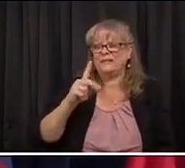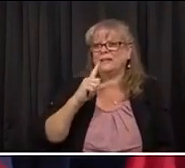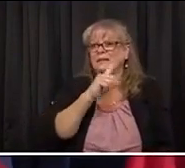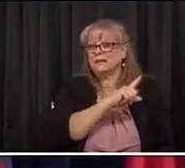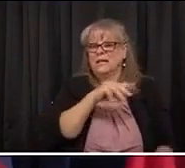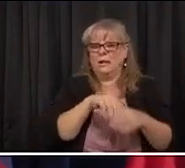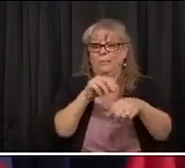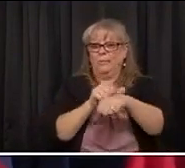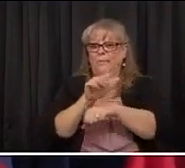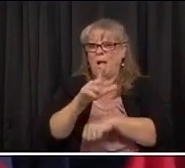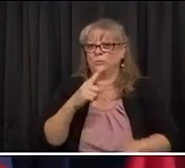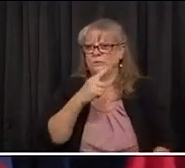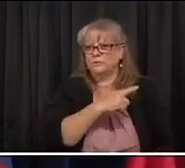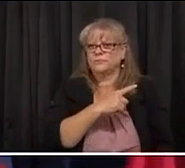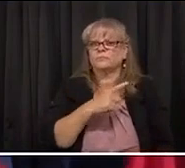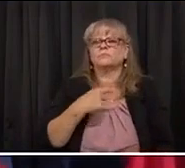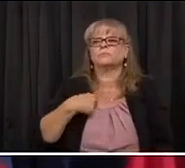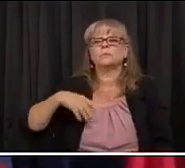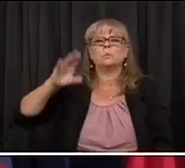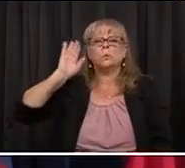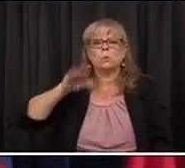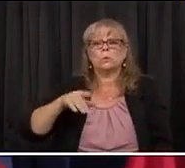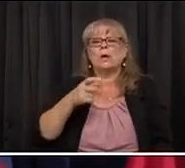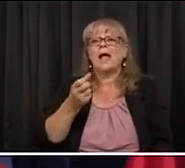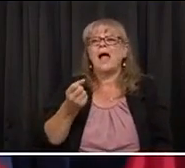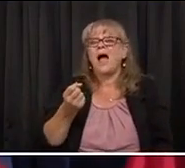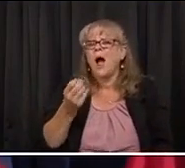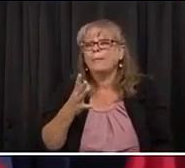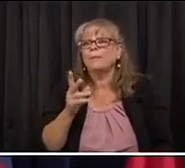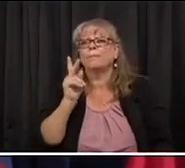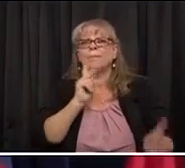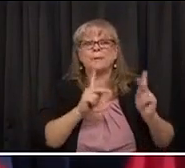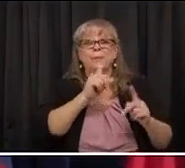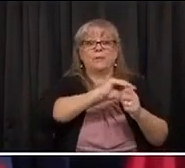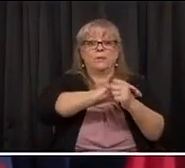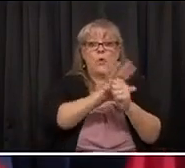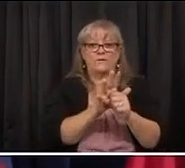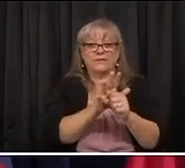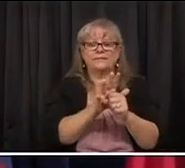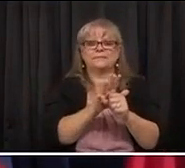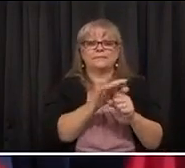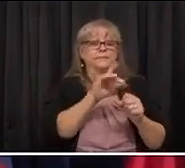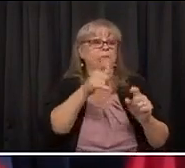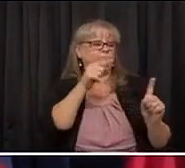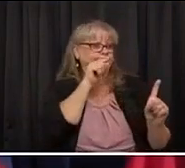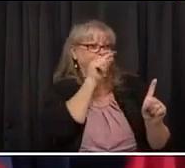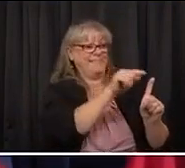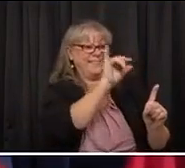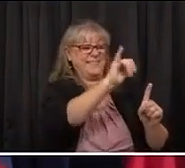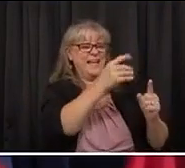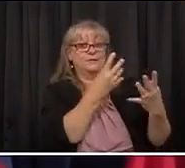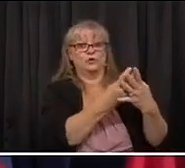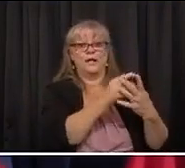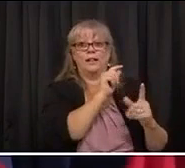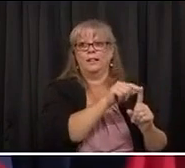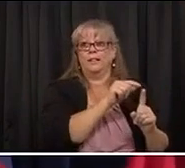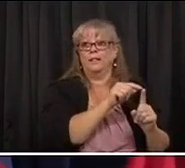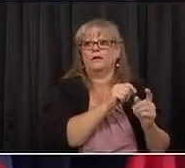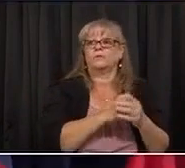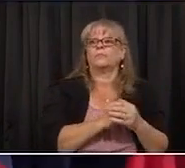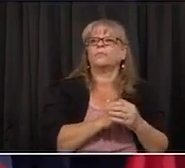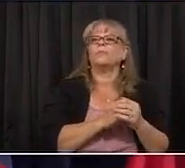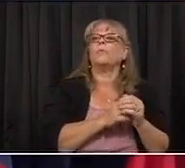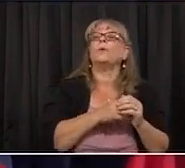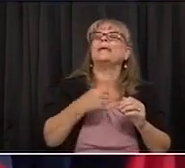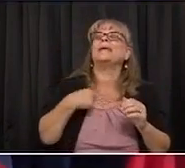tell you how many of those are outbreak and facility related, right? It could be 2,000, it could be 1,000. Remember, some are